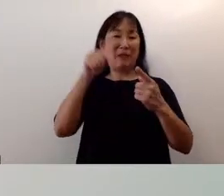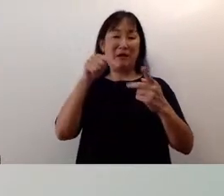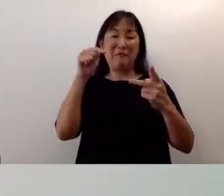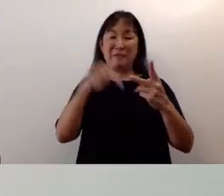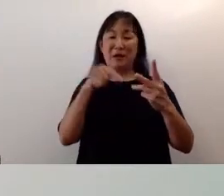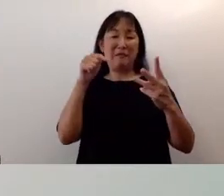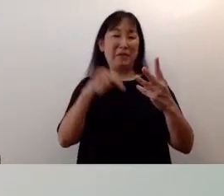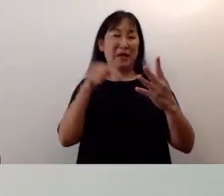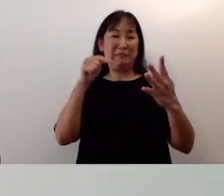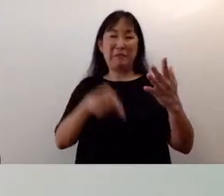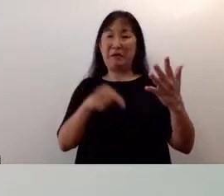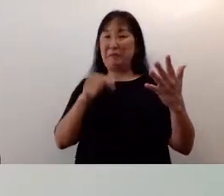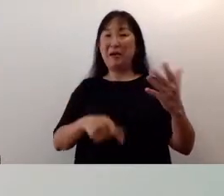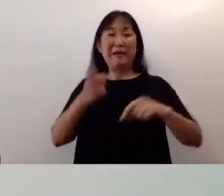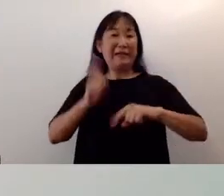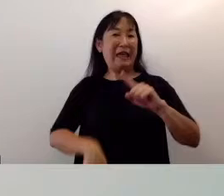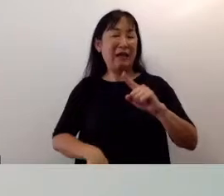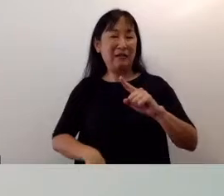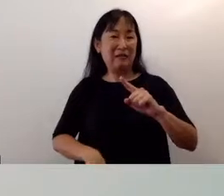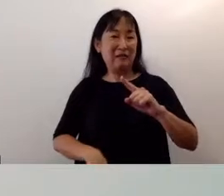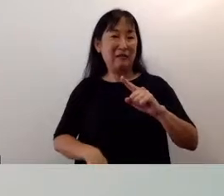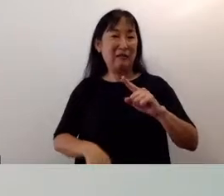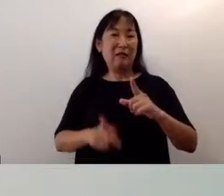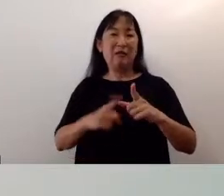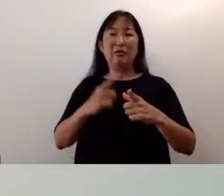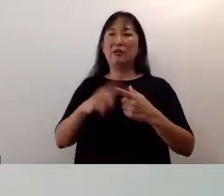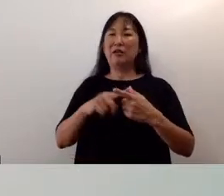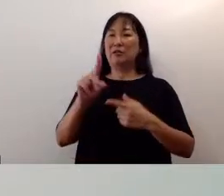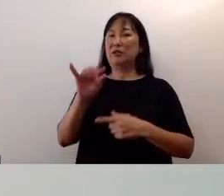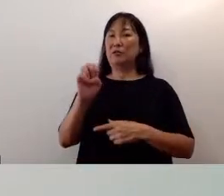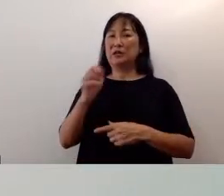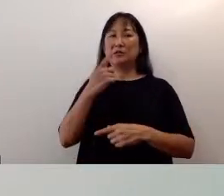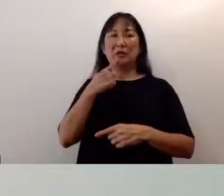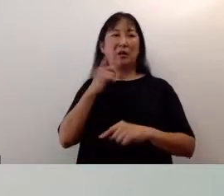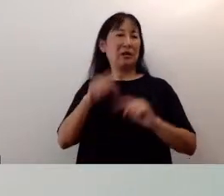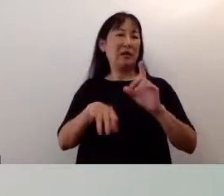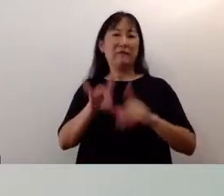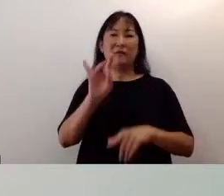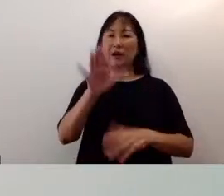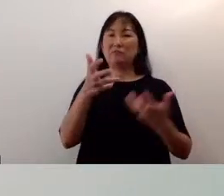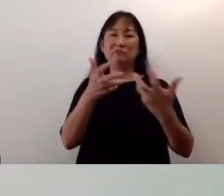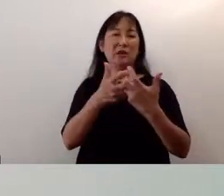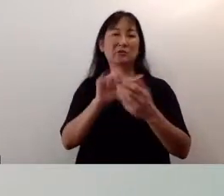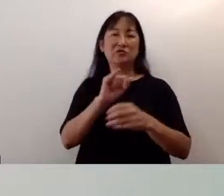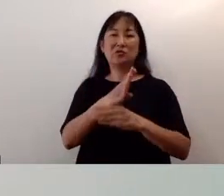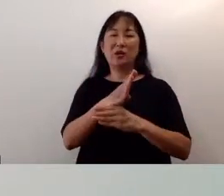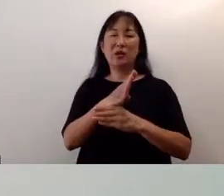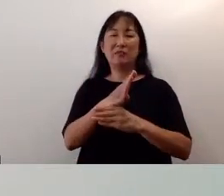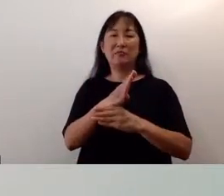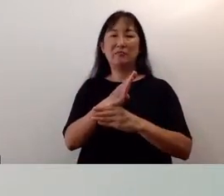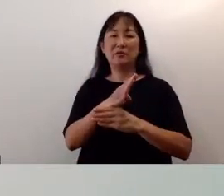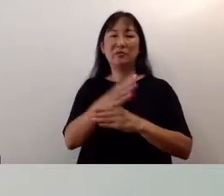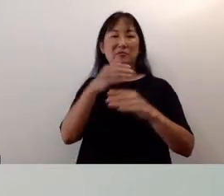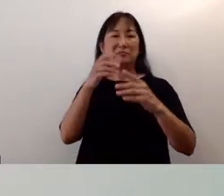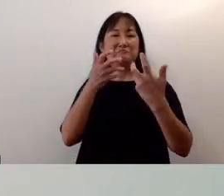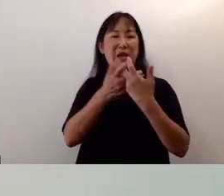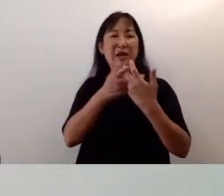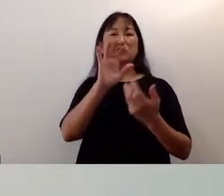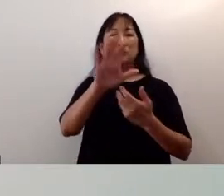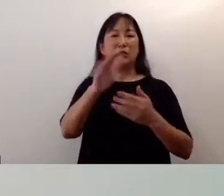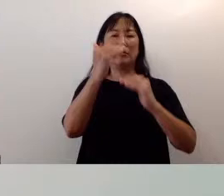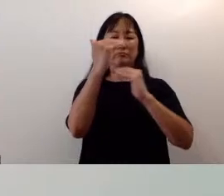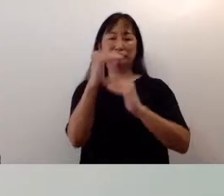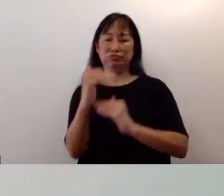know, do all of these different things, and the department hasn't been able to find a job that could accommodate them with all of those